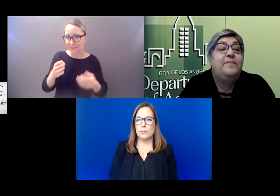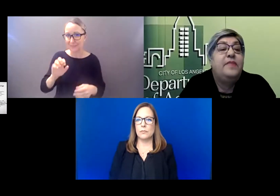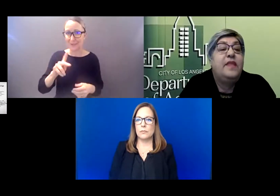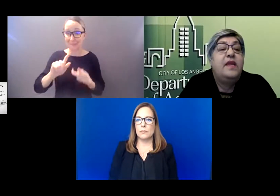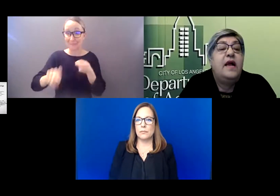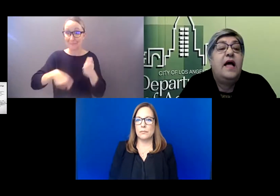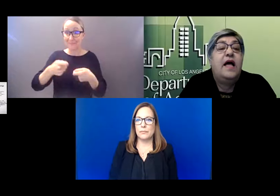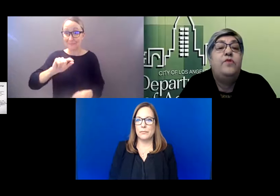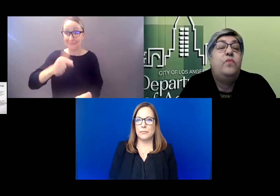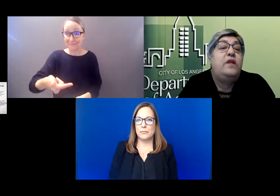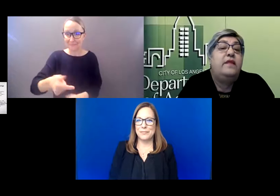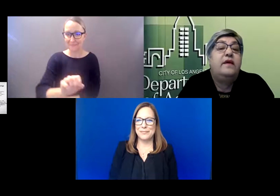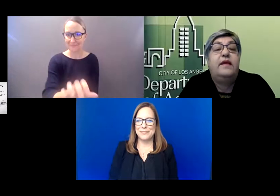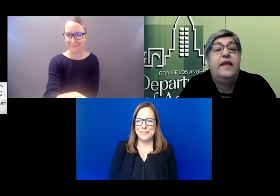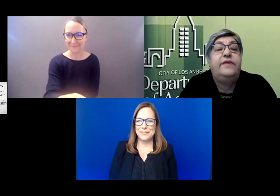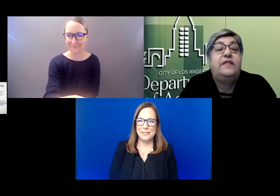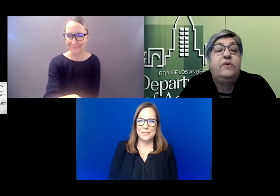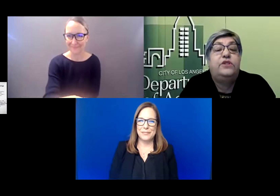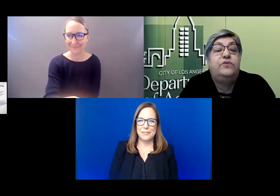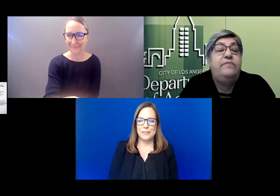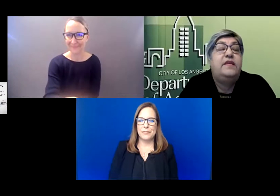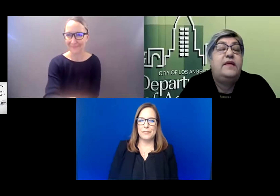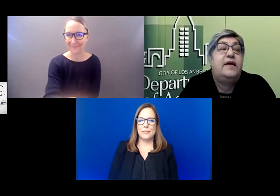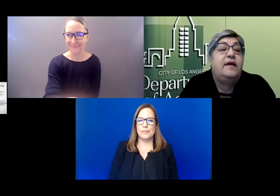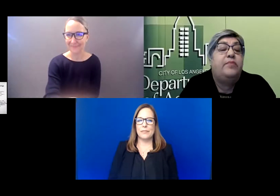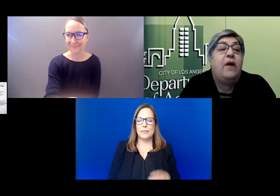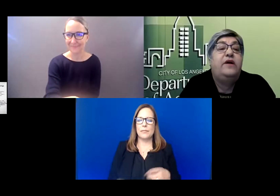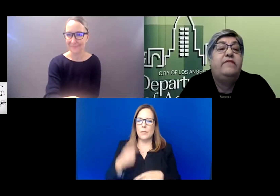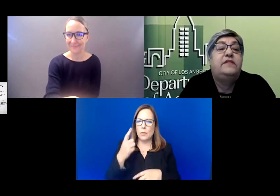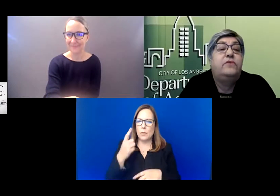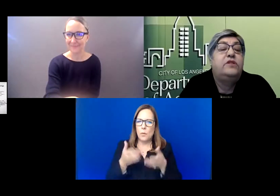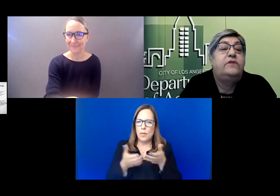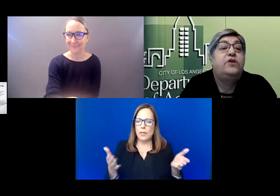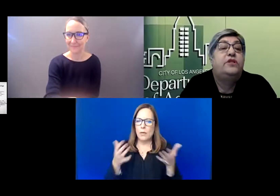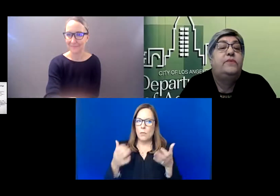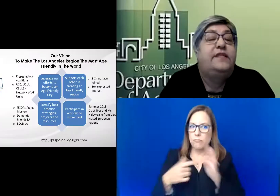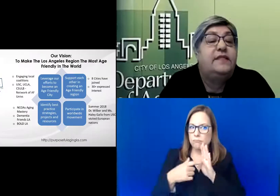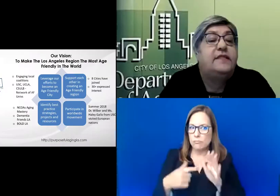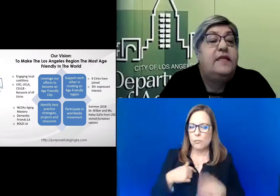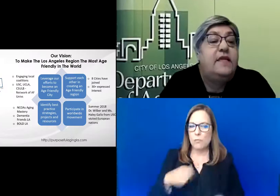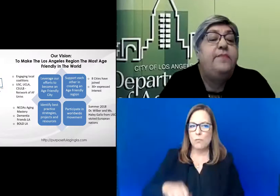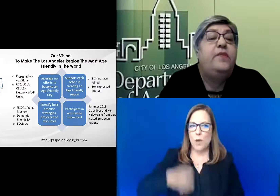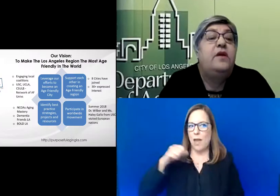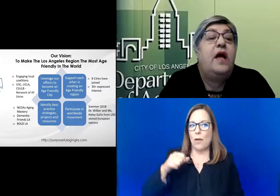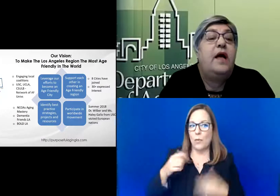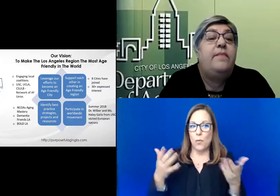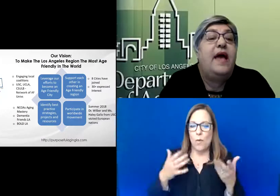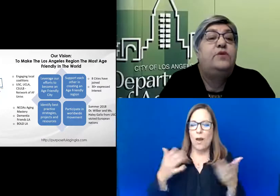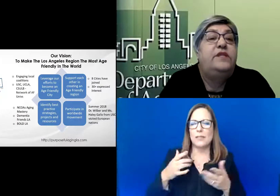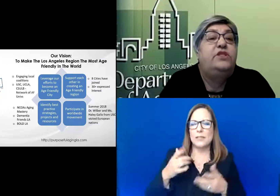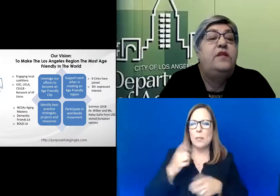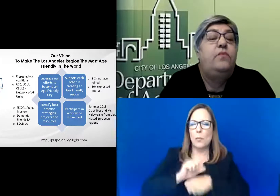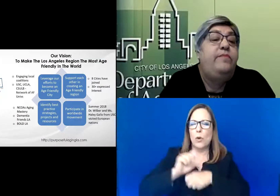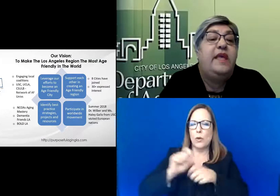please. One of the areas that we're extremely proud of is the work that we started in 2016.